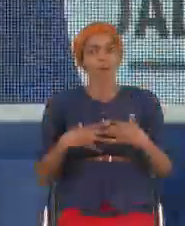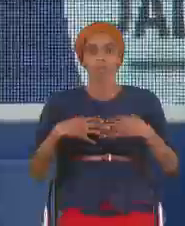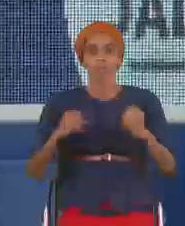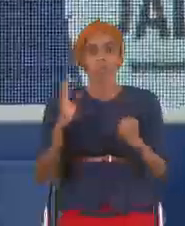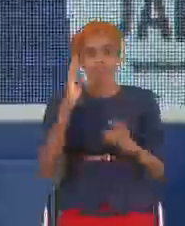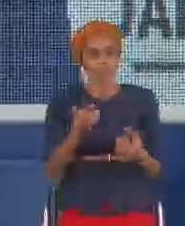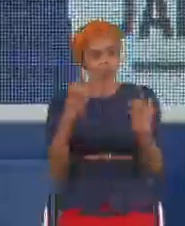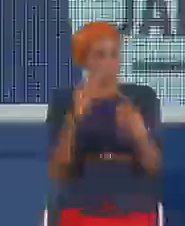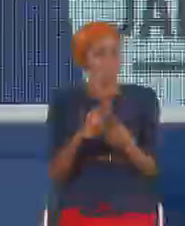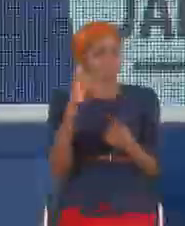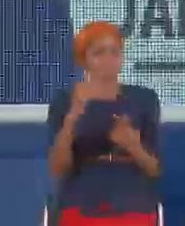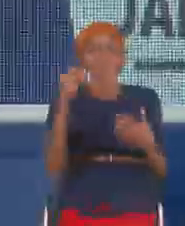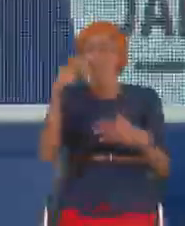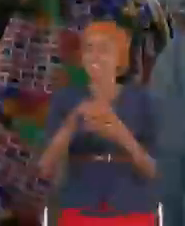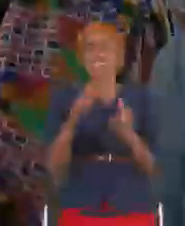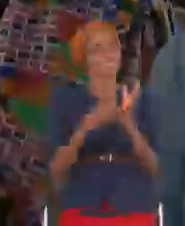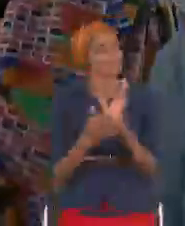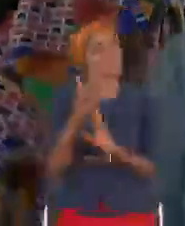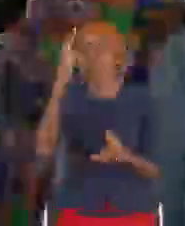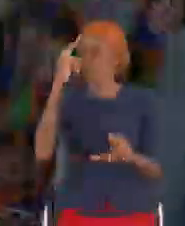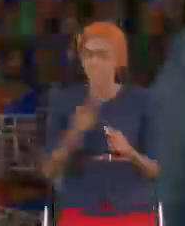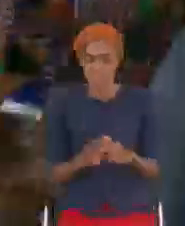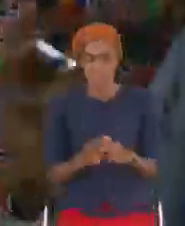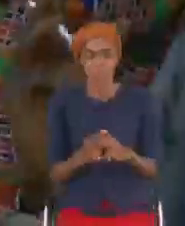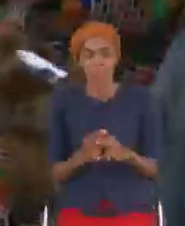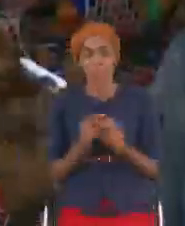come to you in Jesus' name.